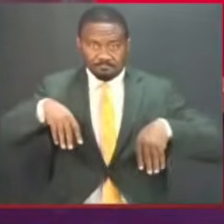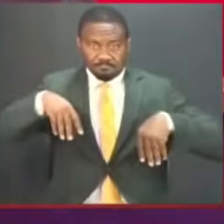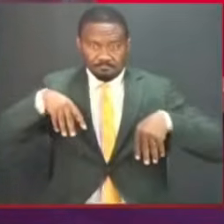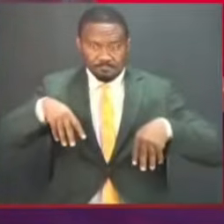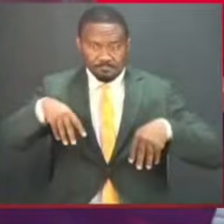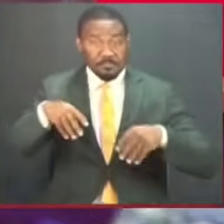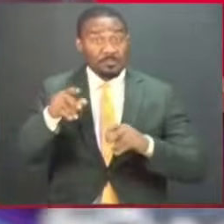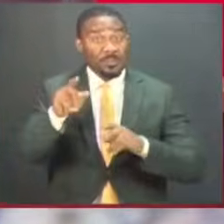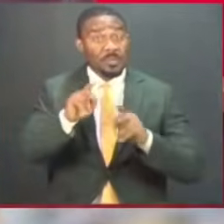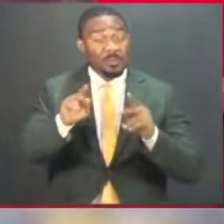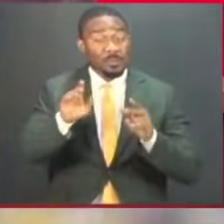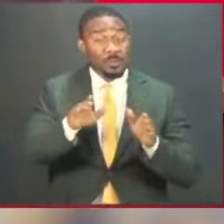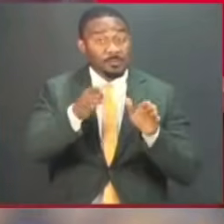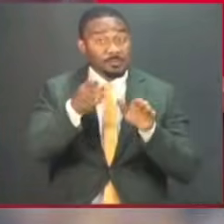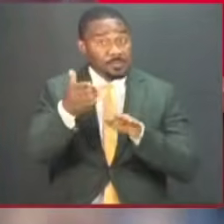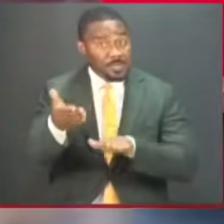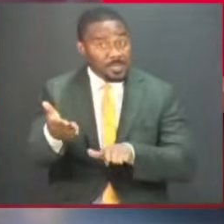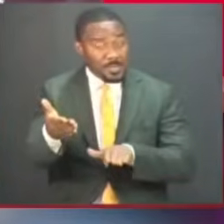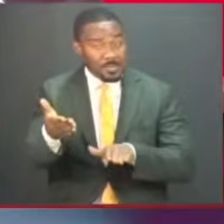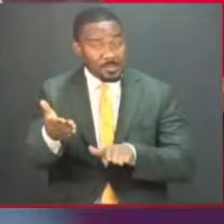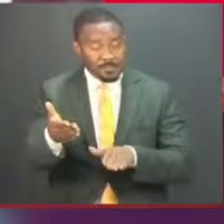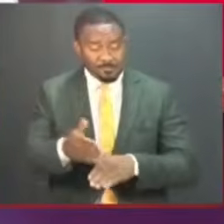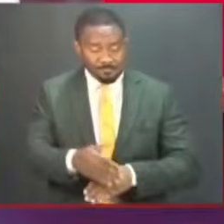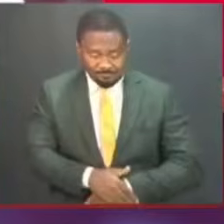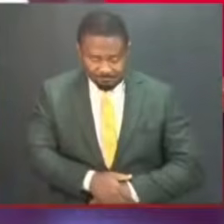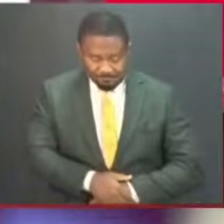souls of our departed